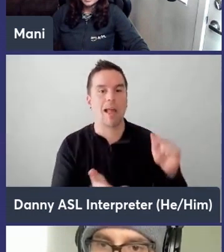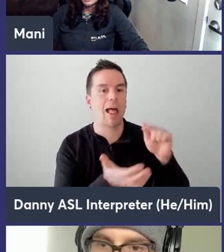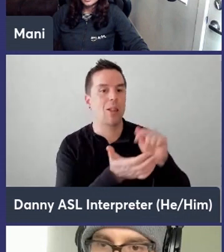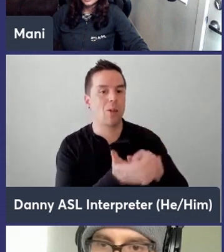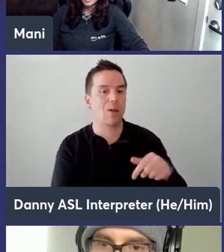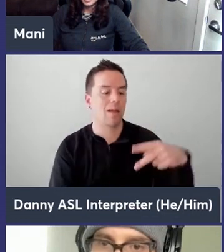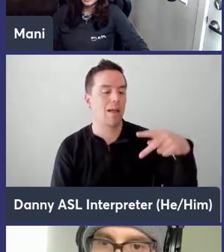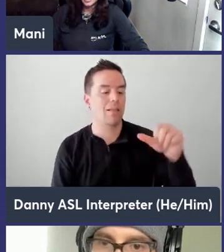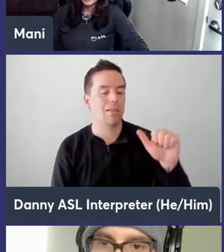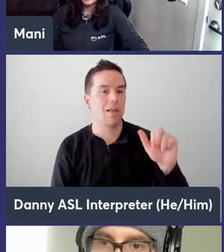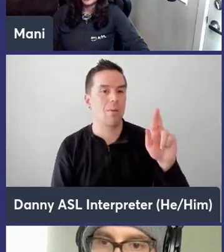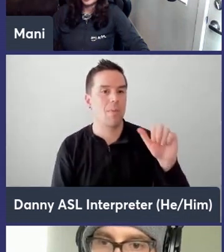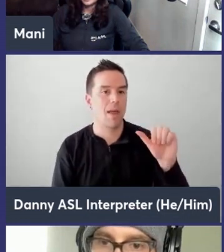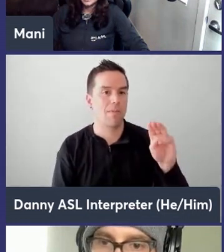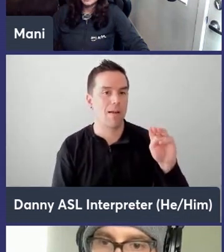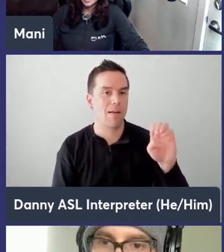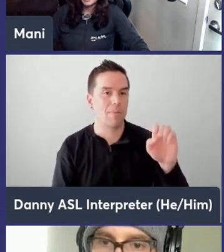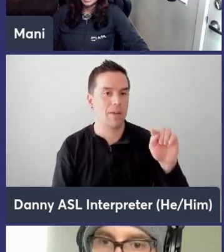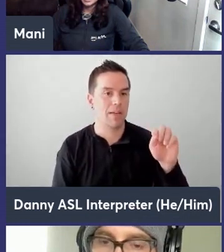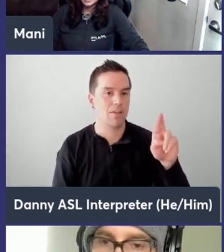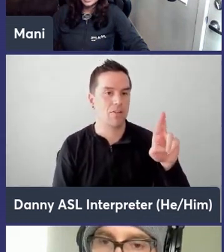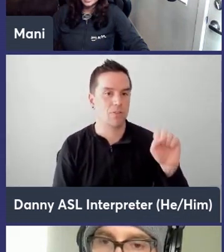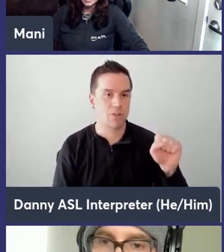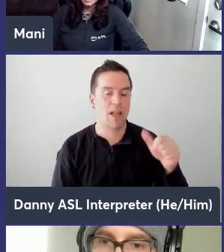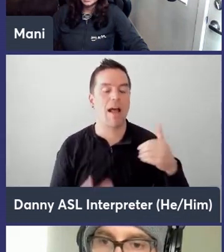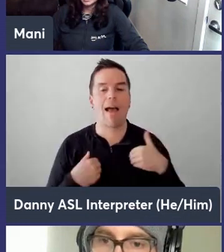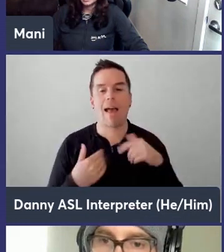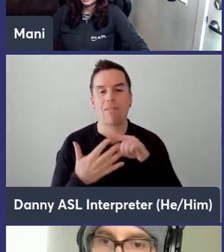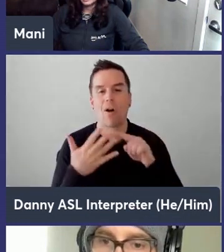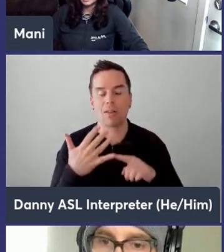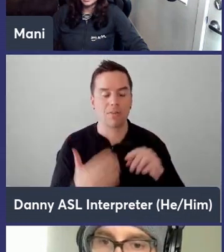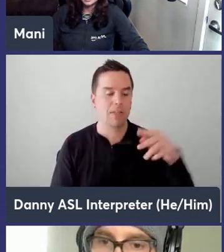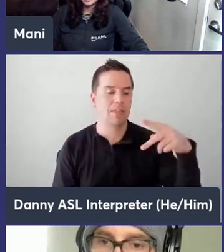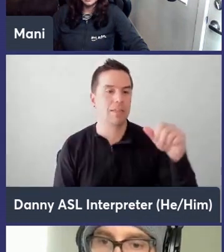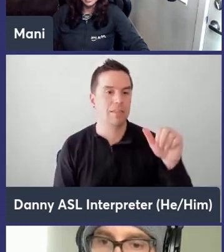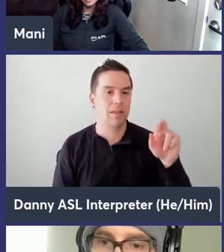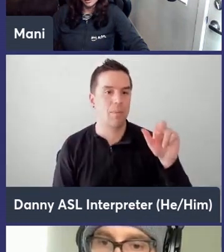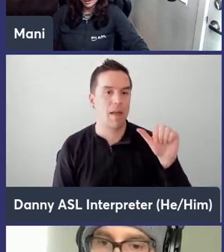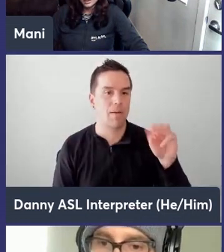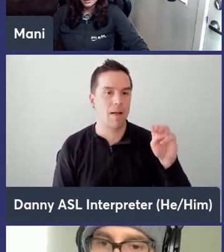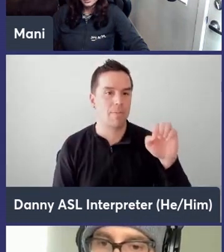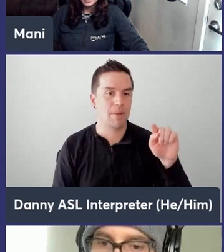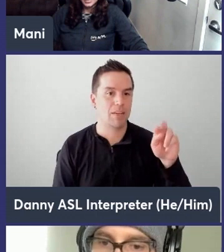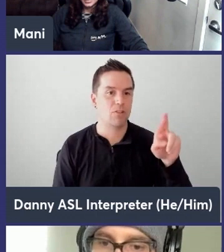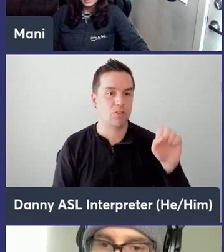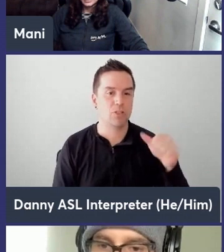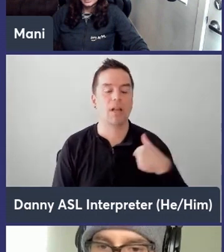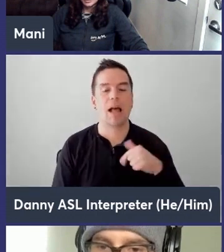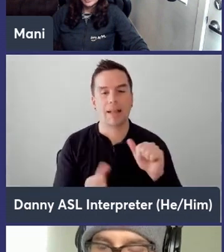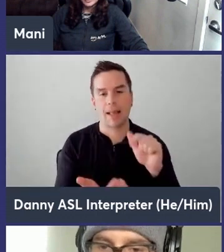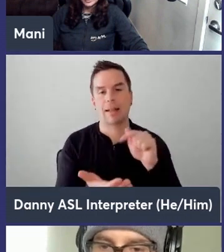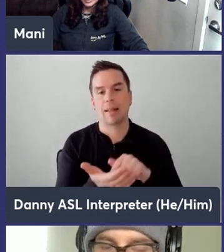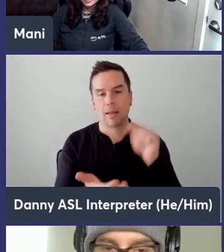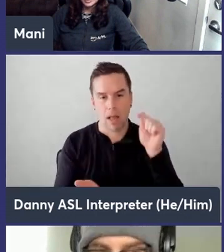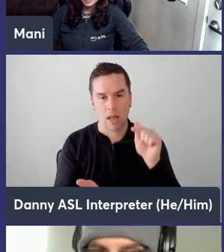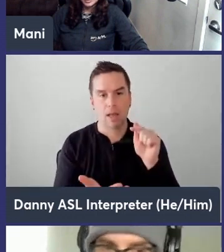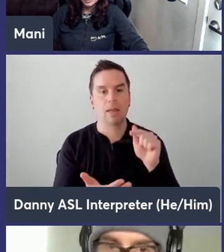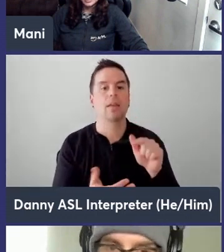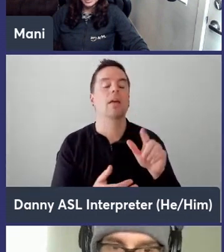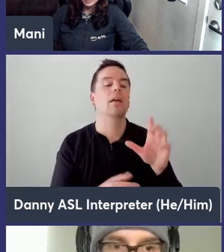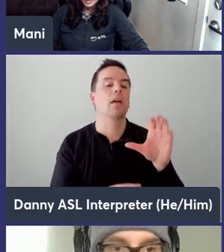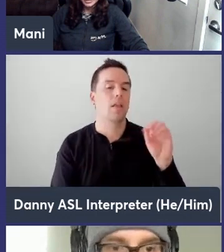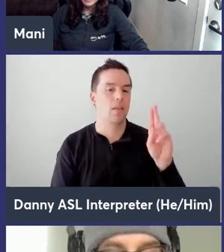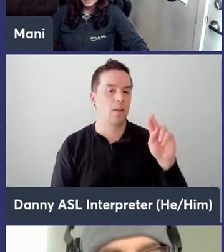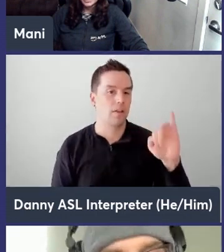parameters. So I have all these parameters that I can take a sneak peek on, and the configuration,